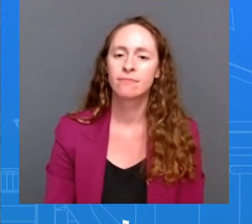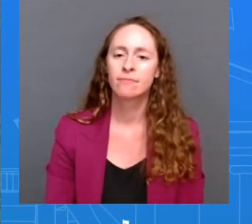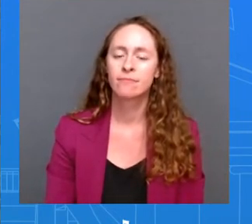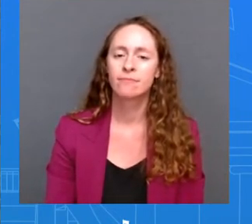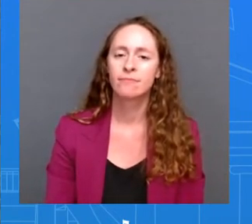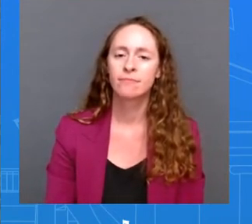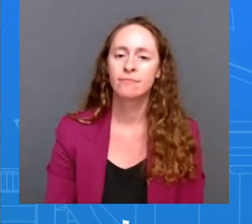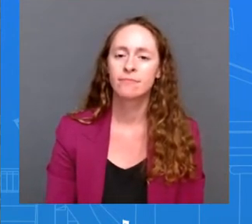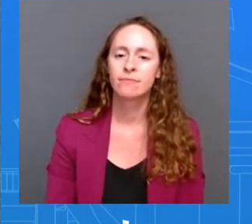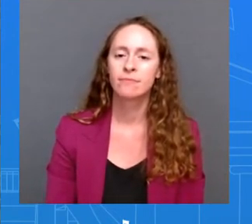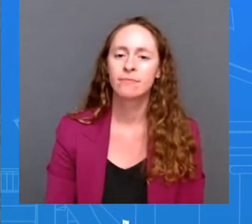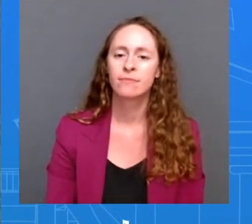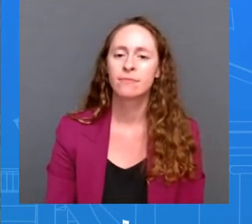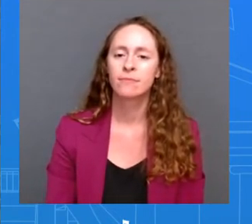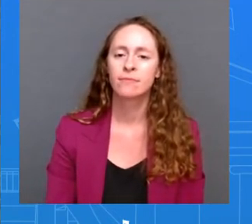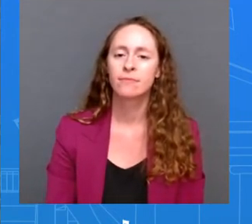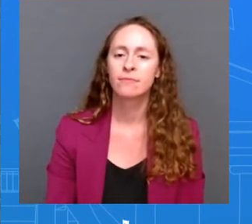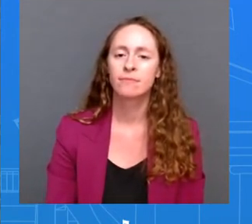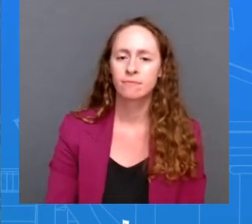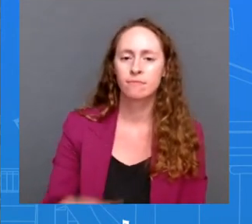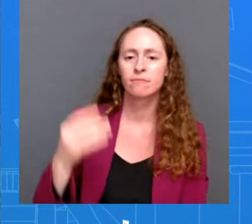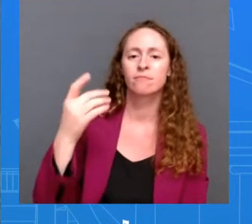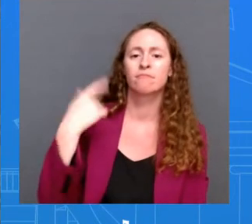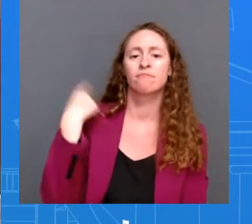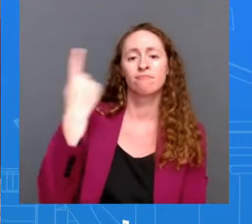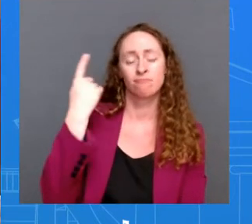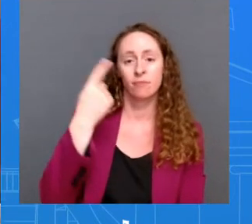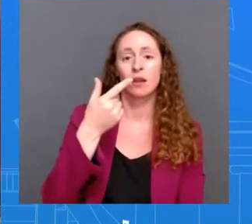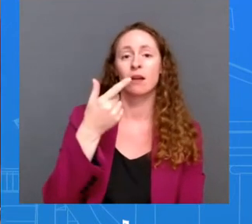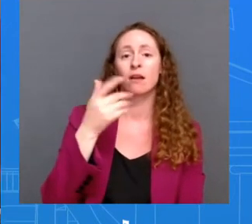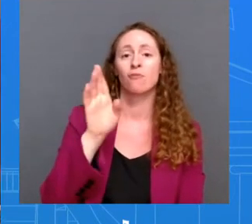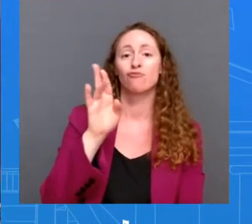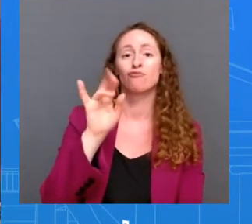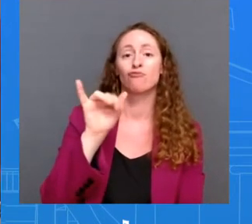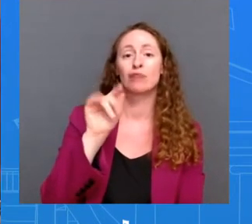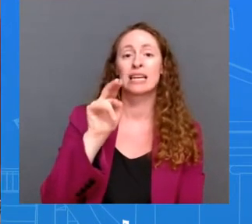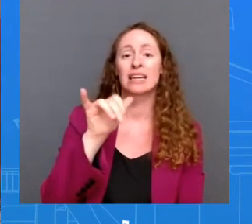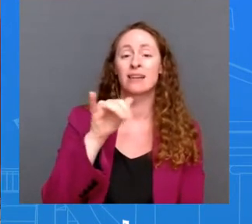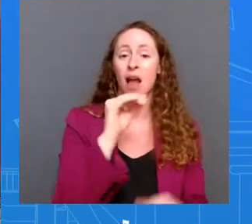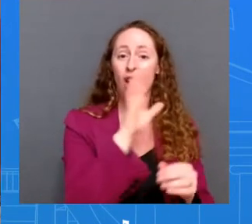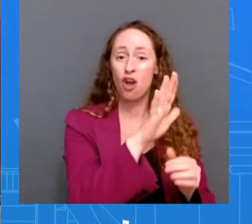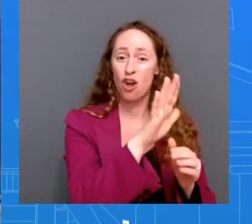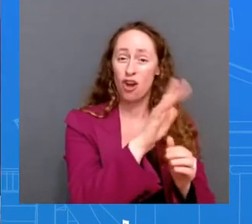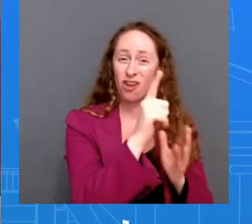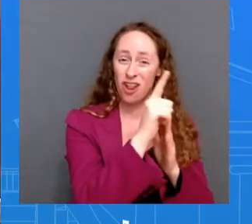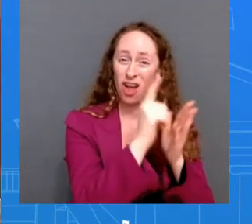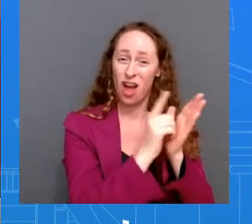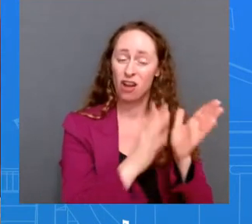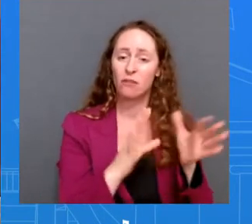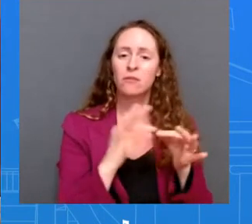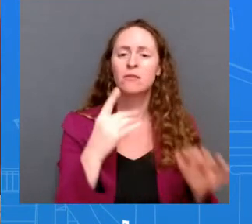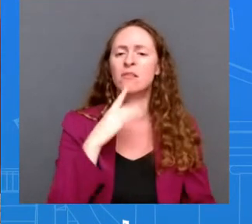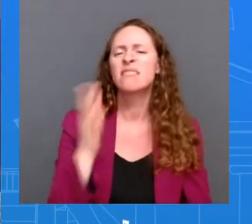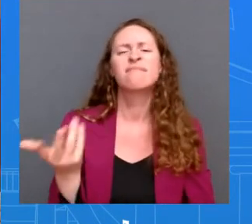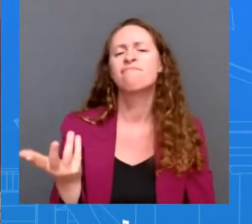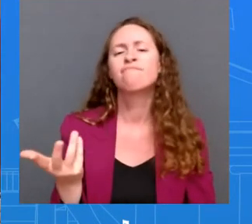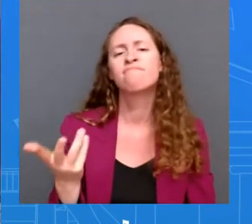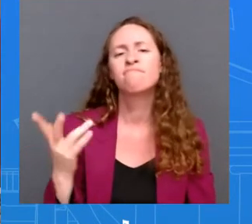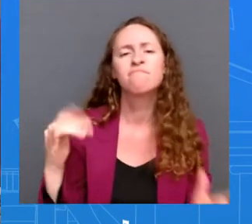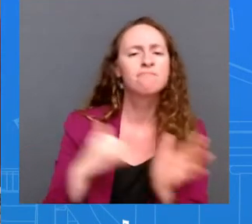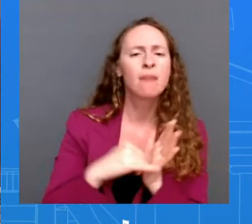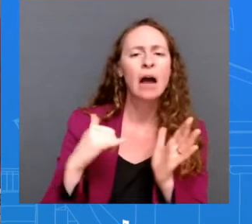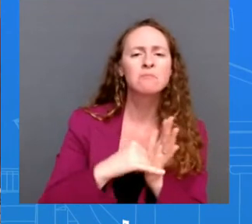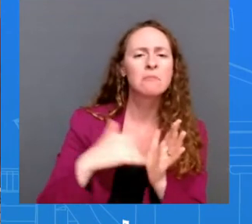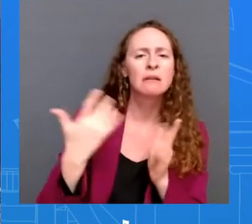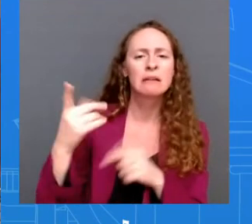that a deal wouldn't be possible until after she was convicted and sentenced. So now that that's happened, is it more likely, you think, that we